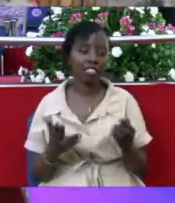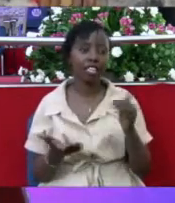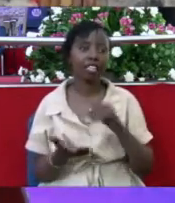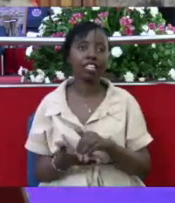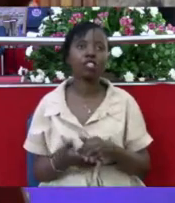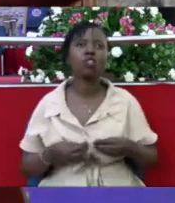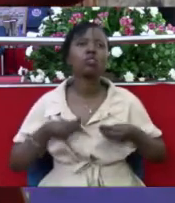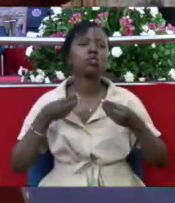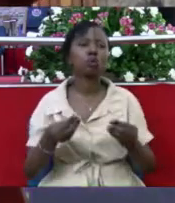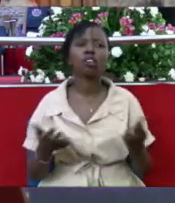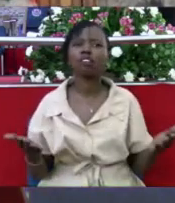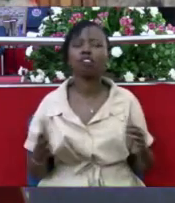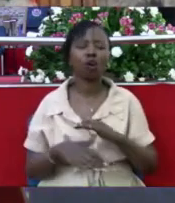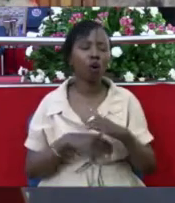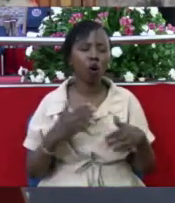the Lord.